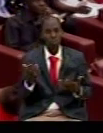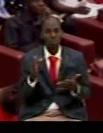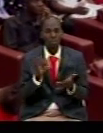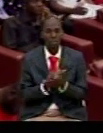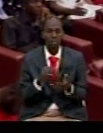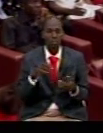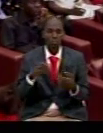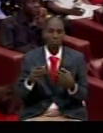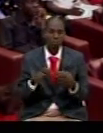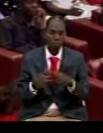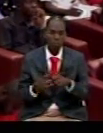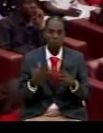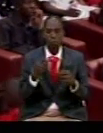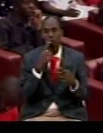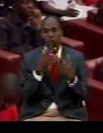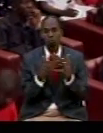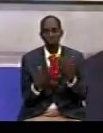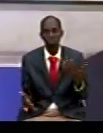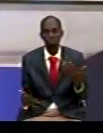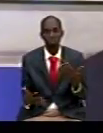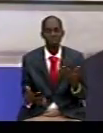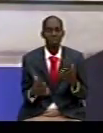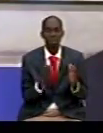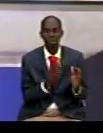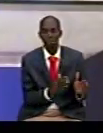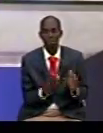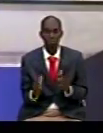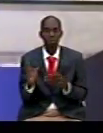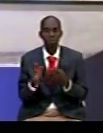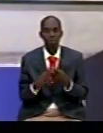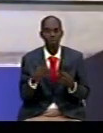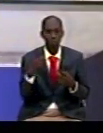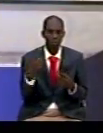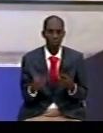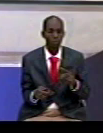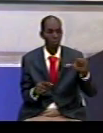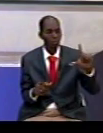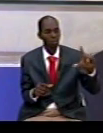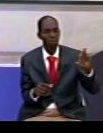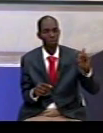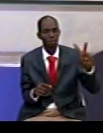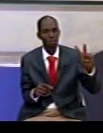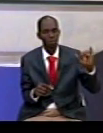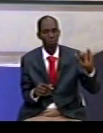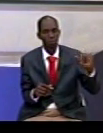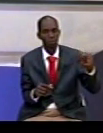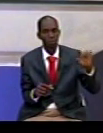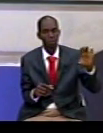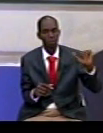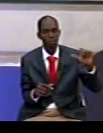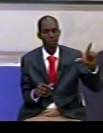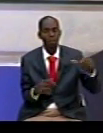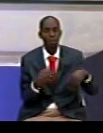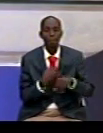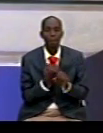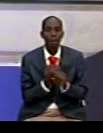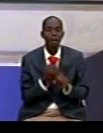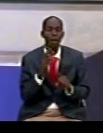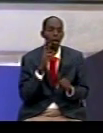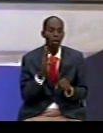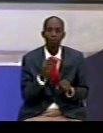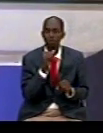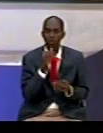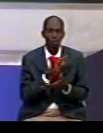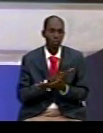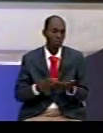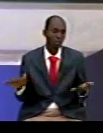that issue of blood, according to the Levitical order, made her unclean.